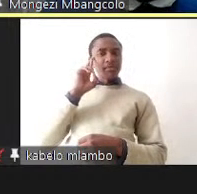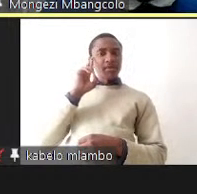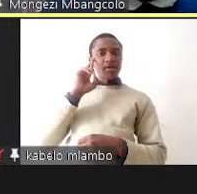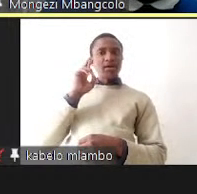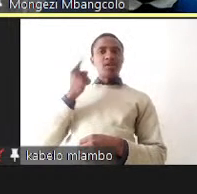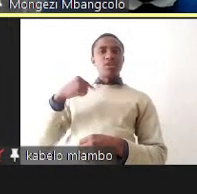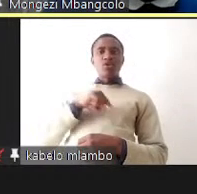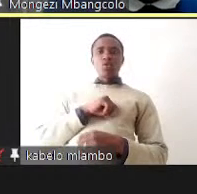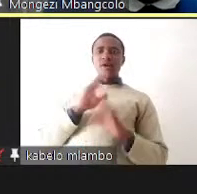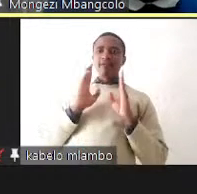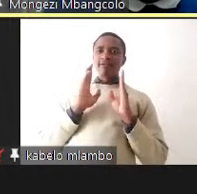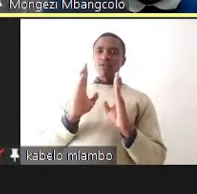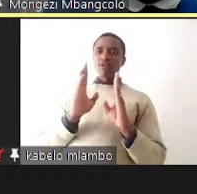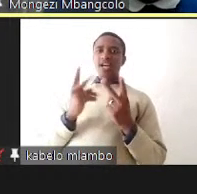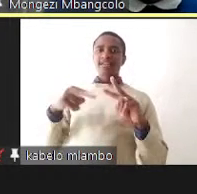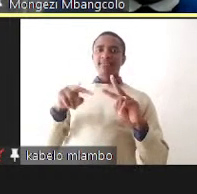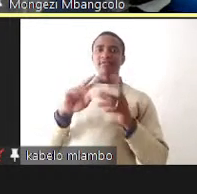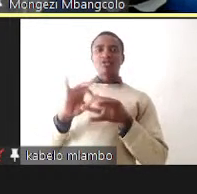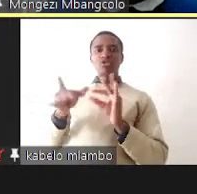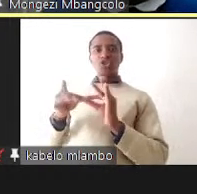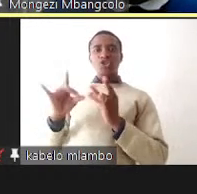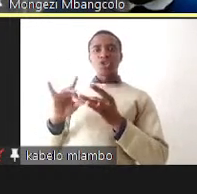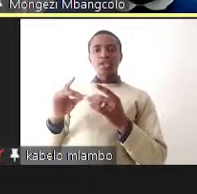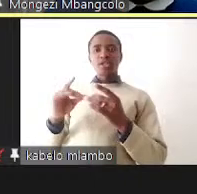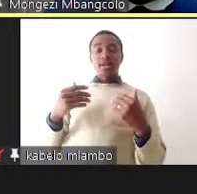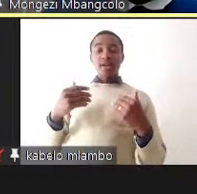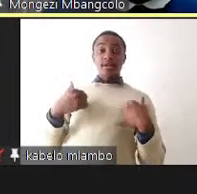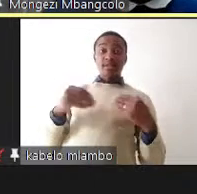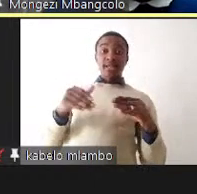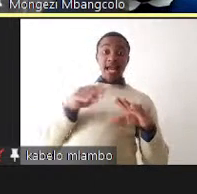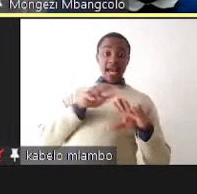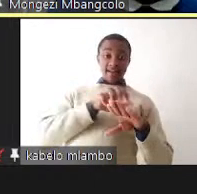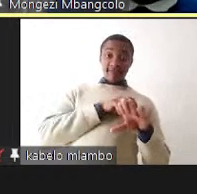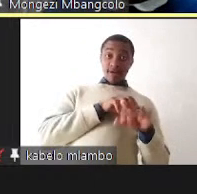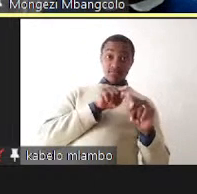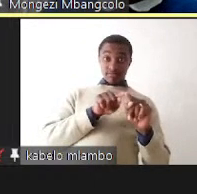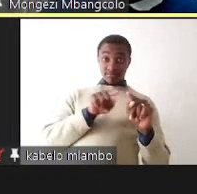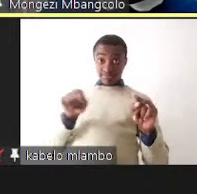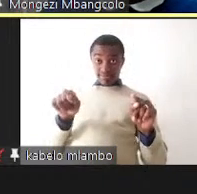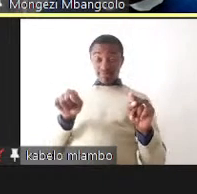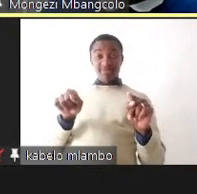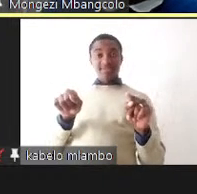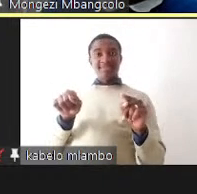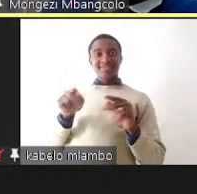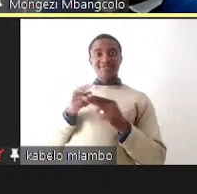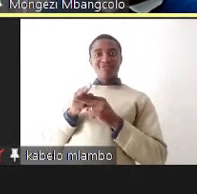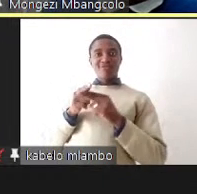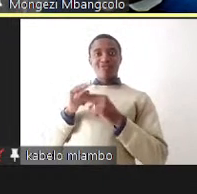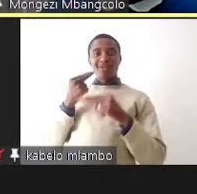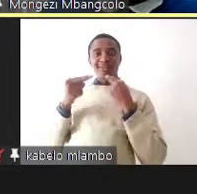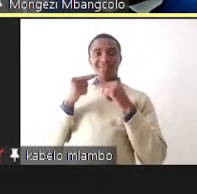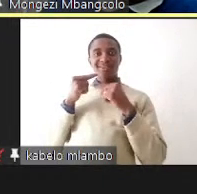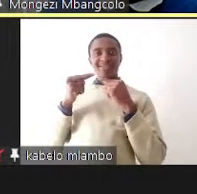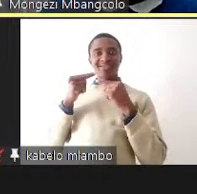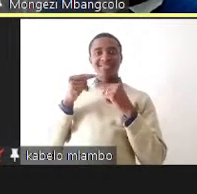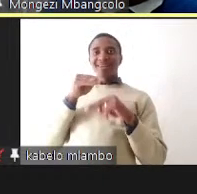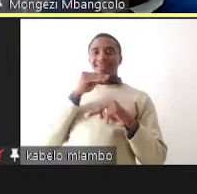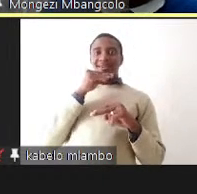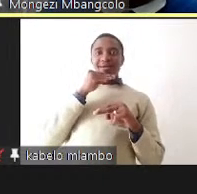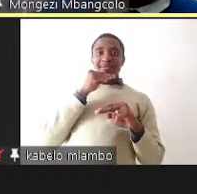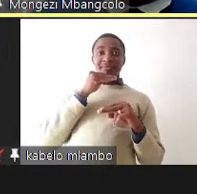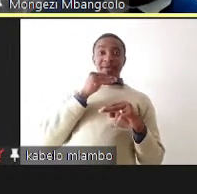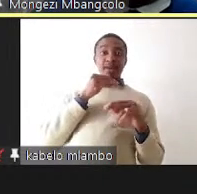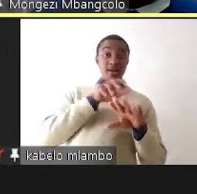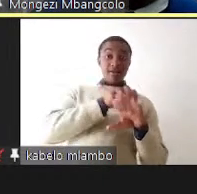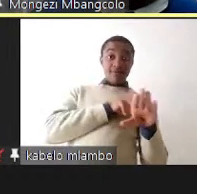about the value chain as far as from farm to fork. So from the producer to the consumer on the table, at the